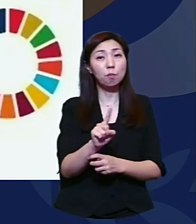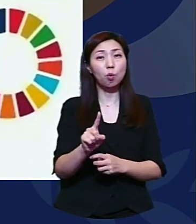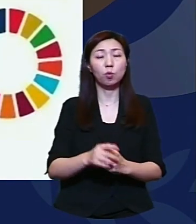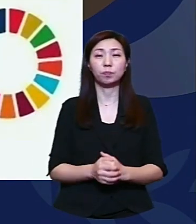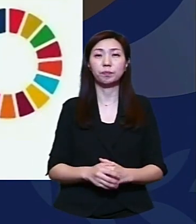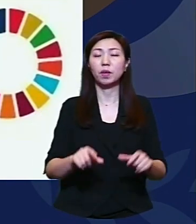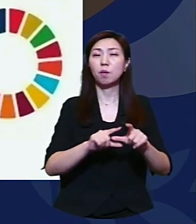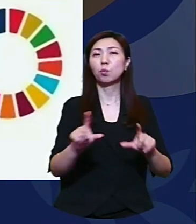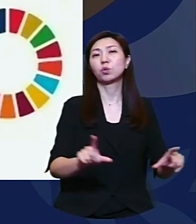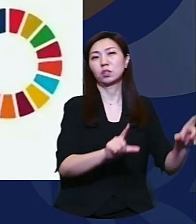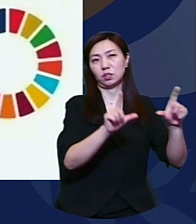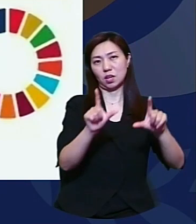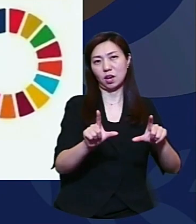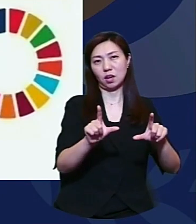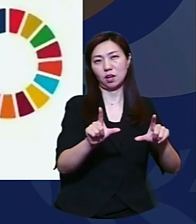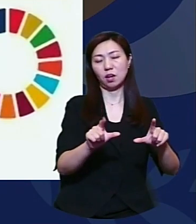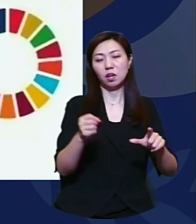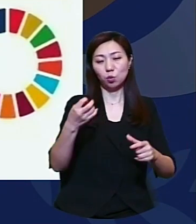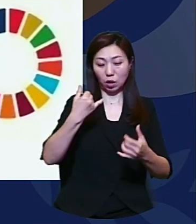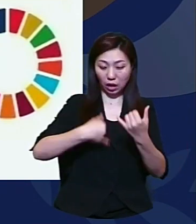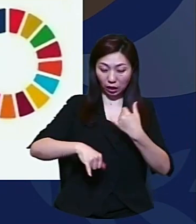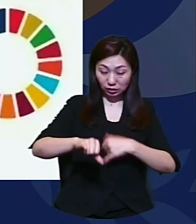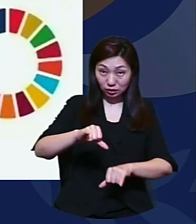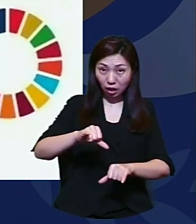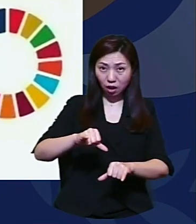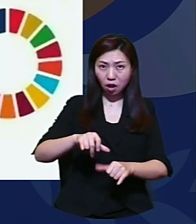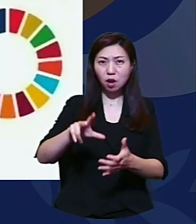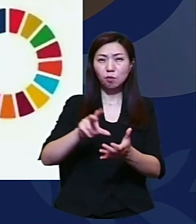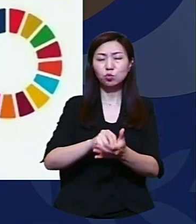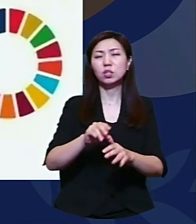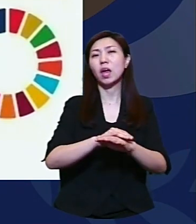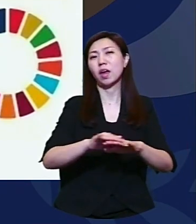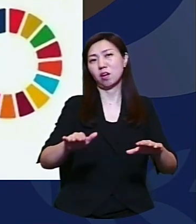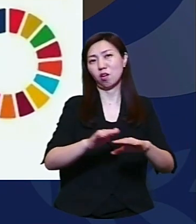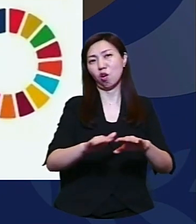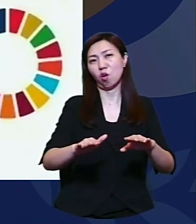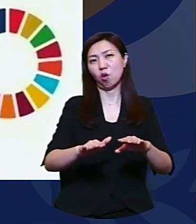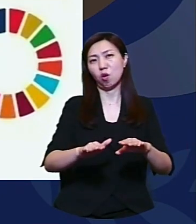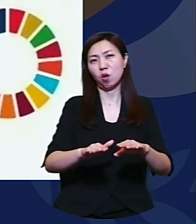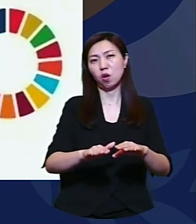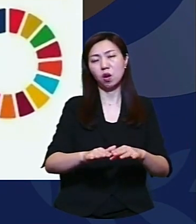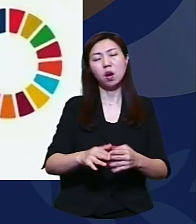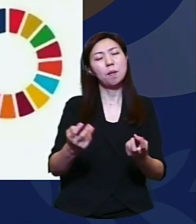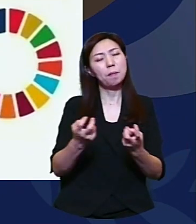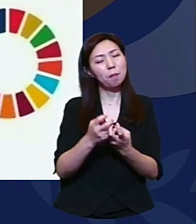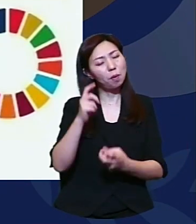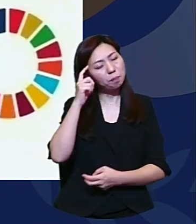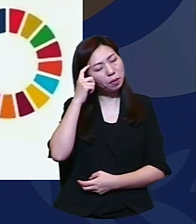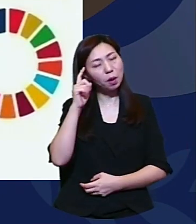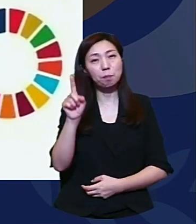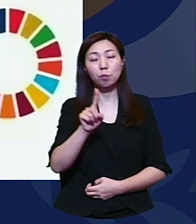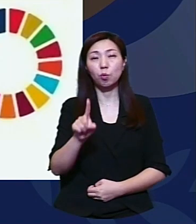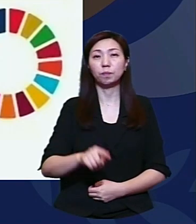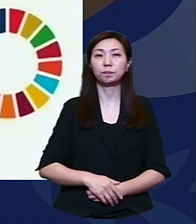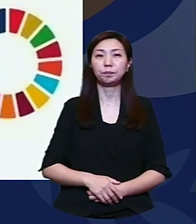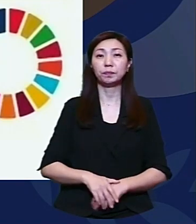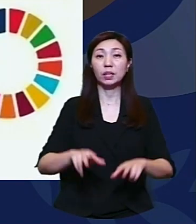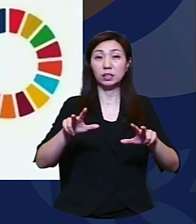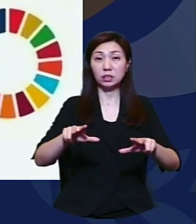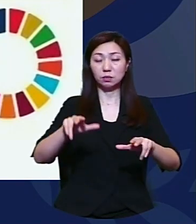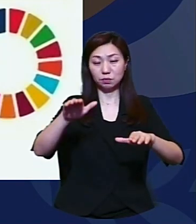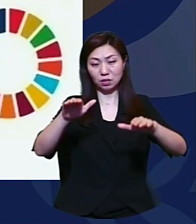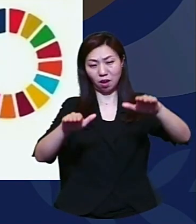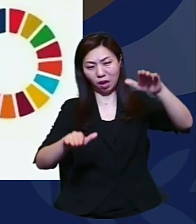The pandemic has had the effect of significantly accelerating the digitization of services